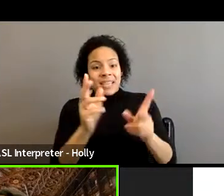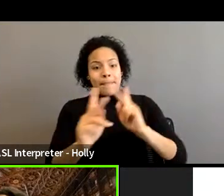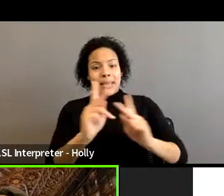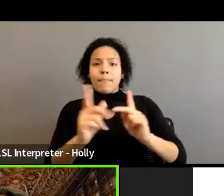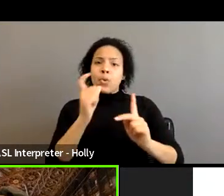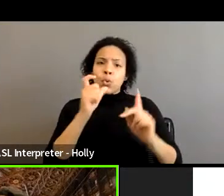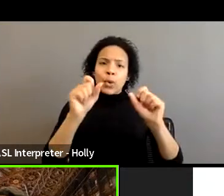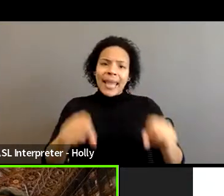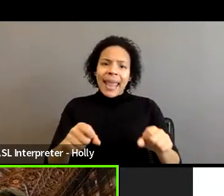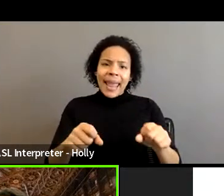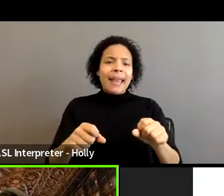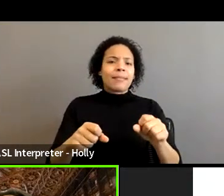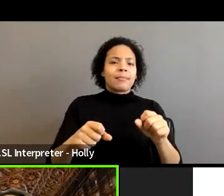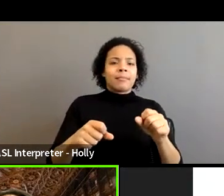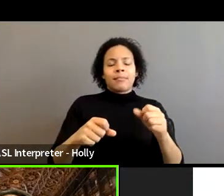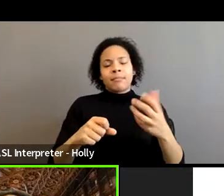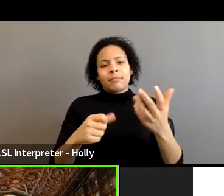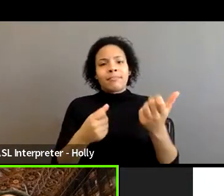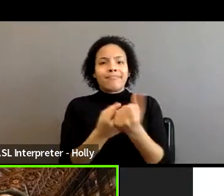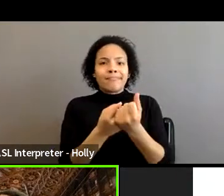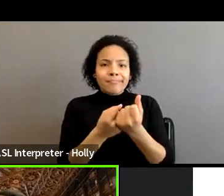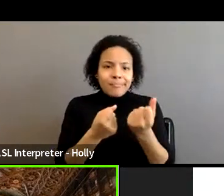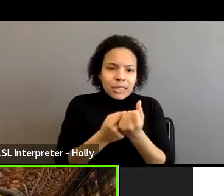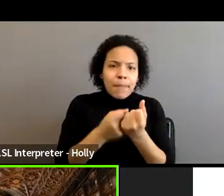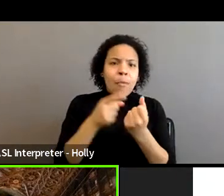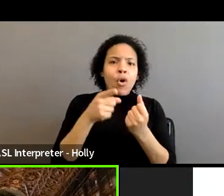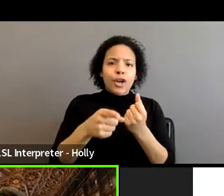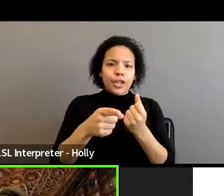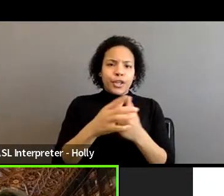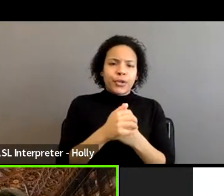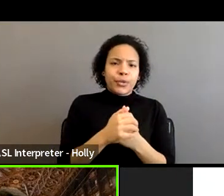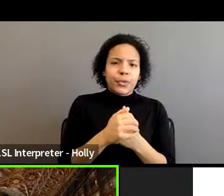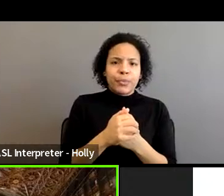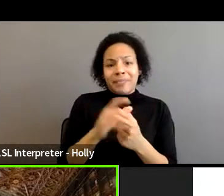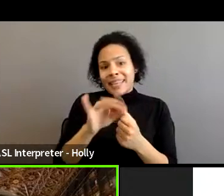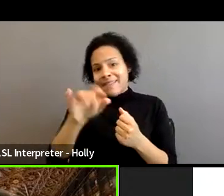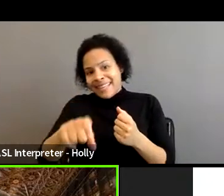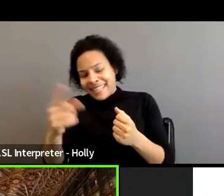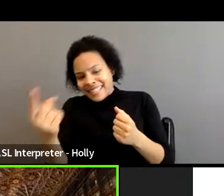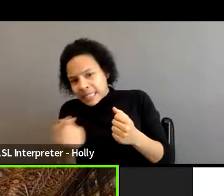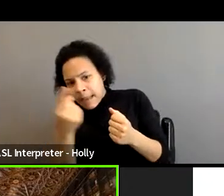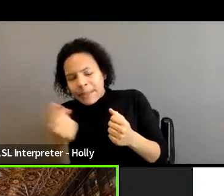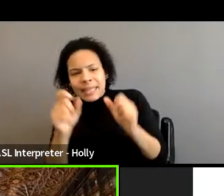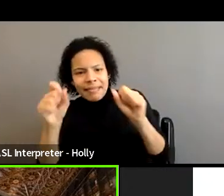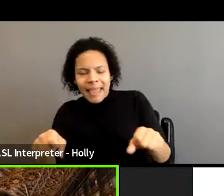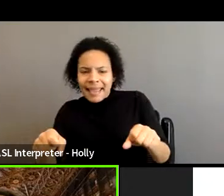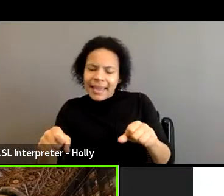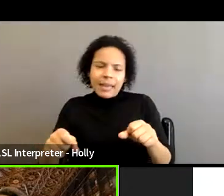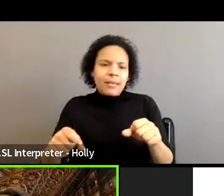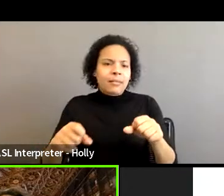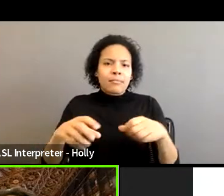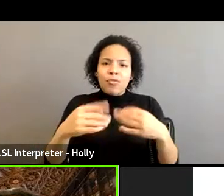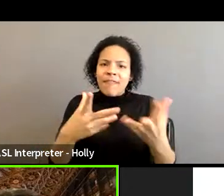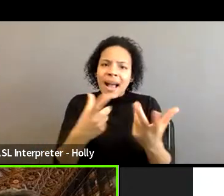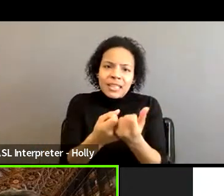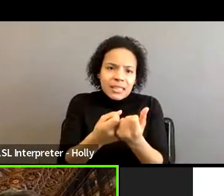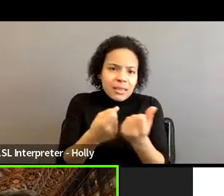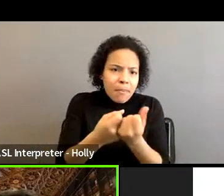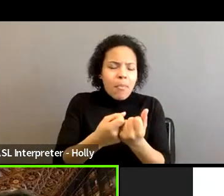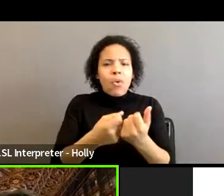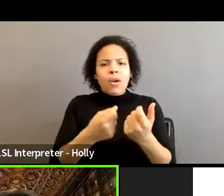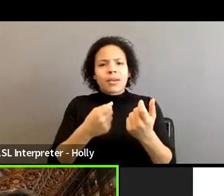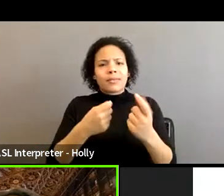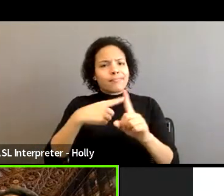right? Understanding that terminology is so critical when it comes to supporting Black students, whether it's a